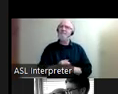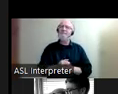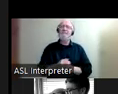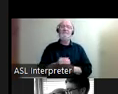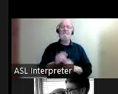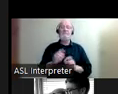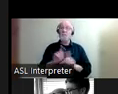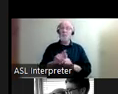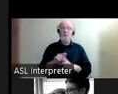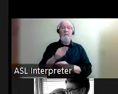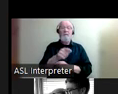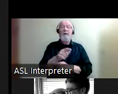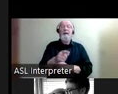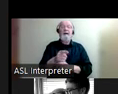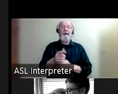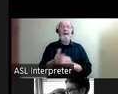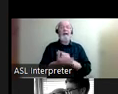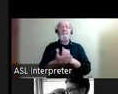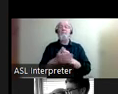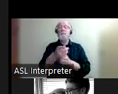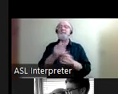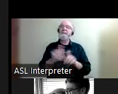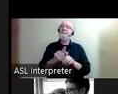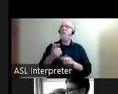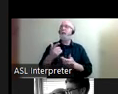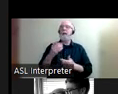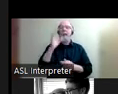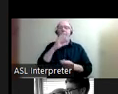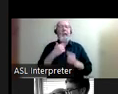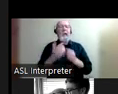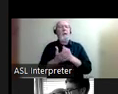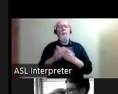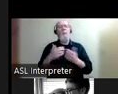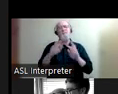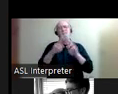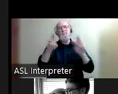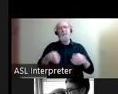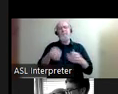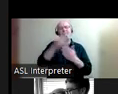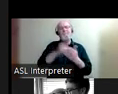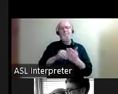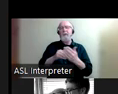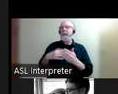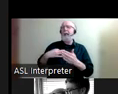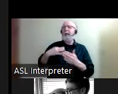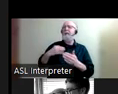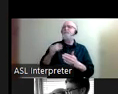you with live resume and interview and coaching, job coaching help.